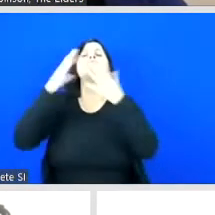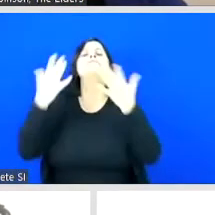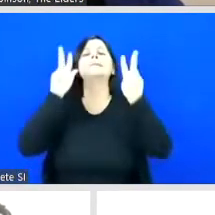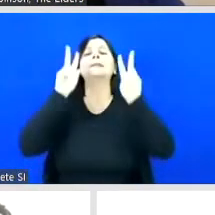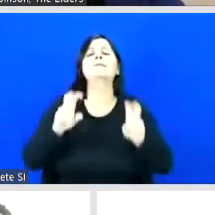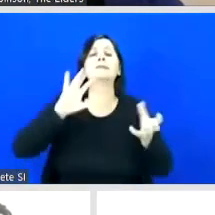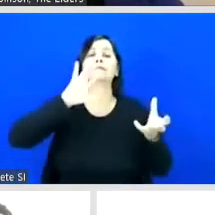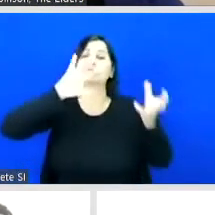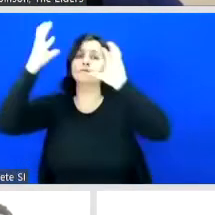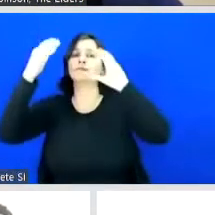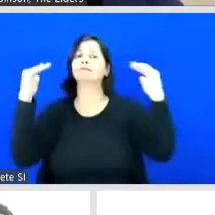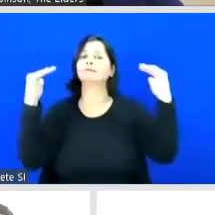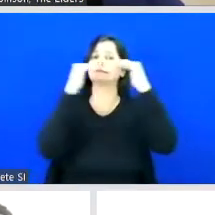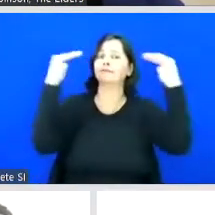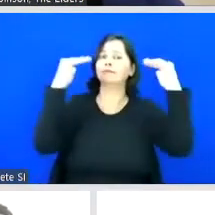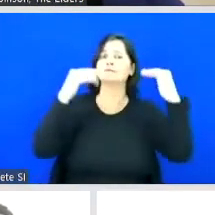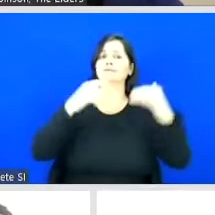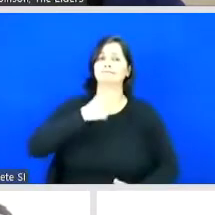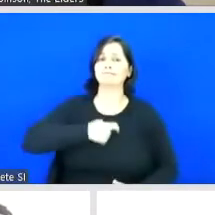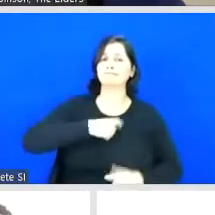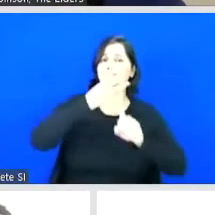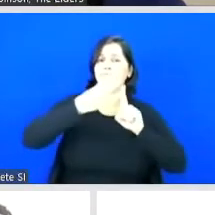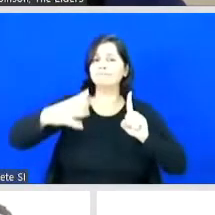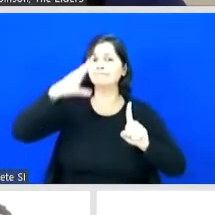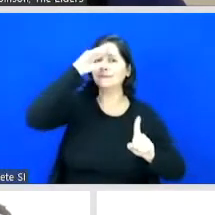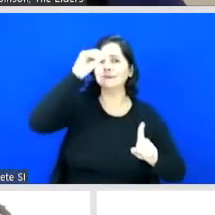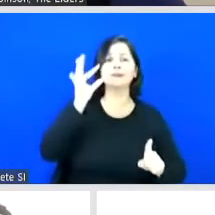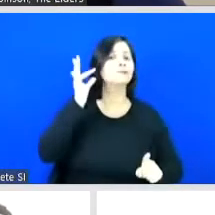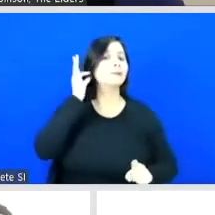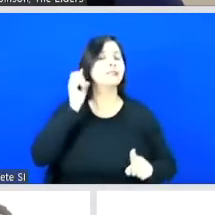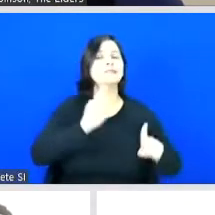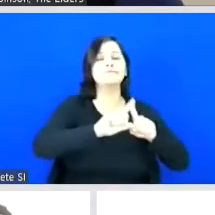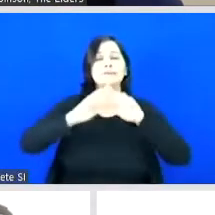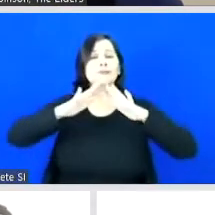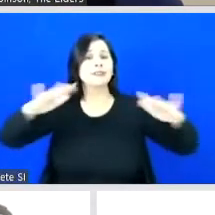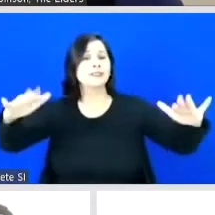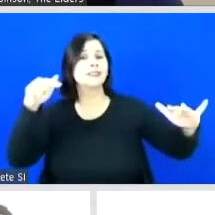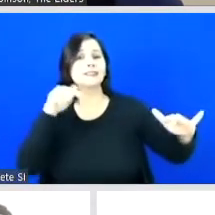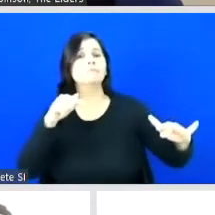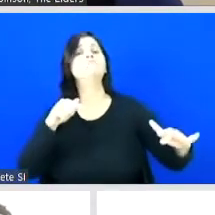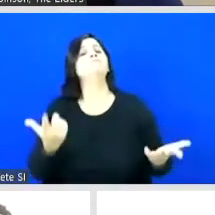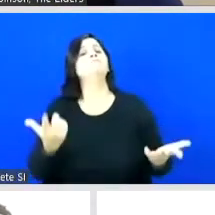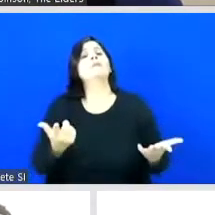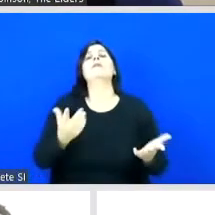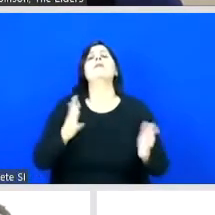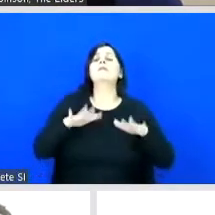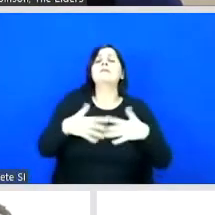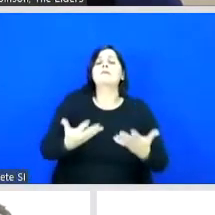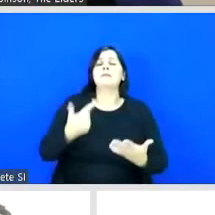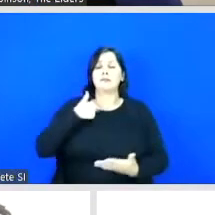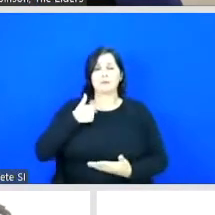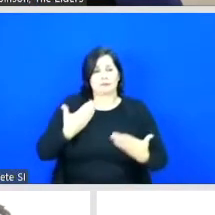where we are. And we all know really where we are, but we are still in the